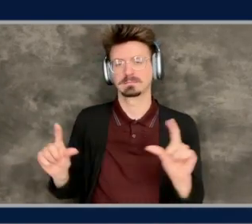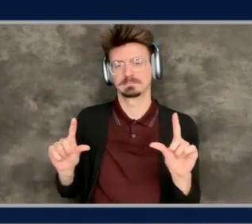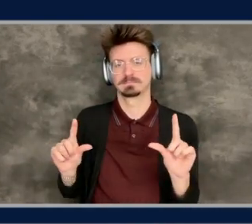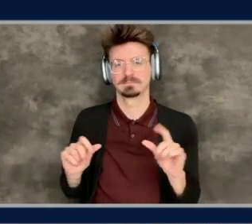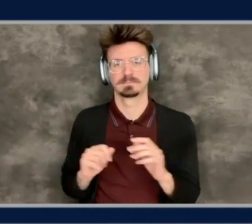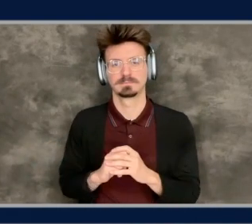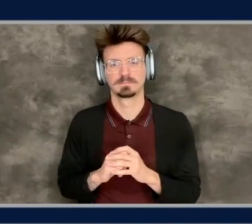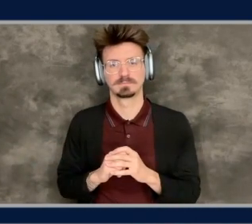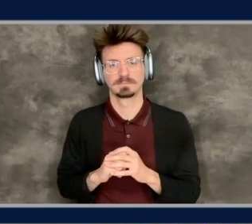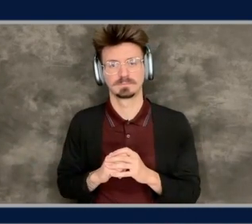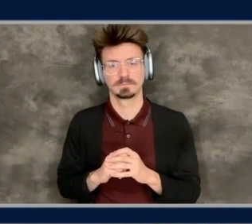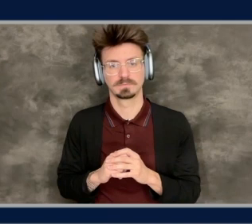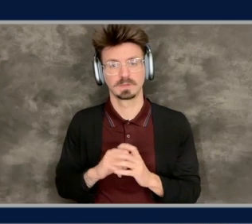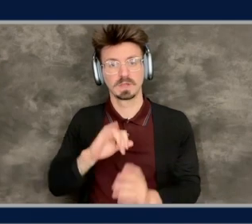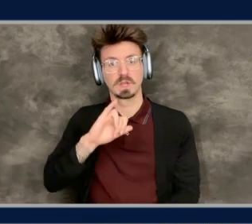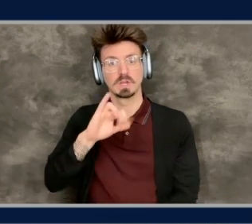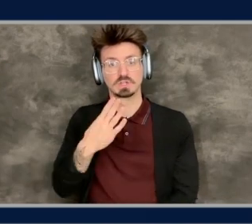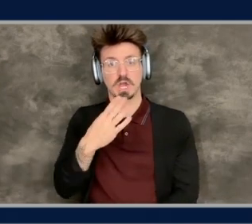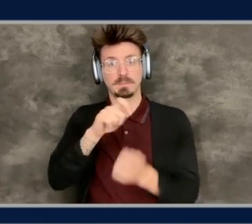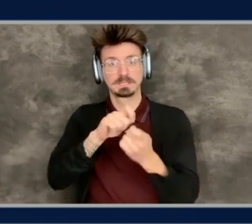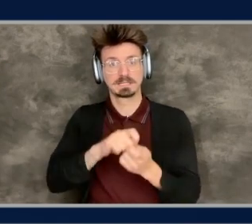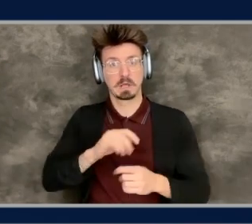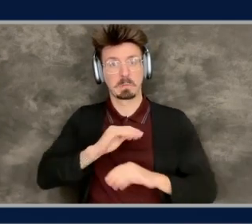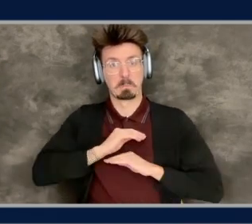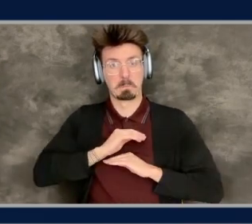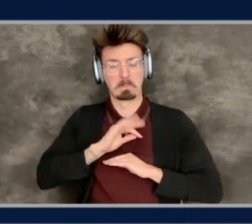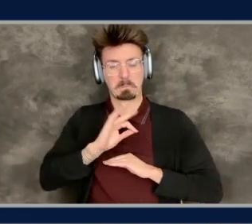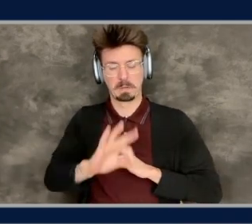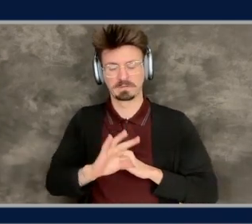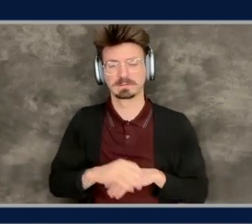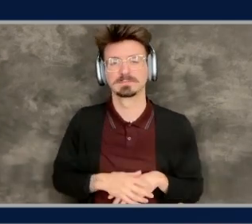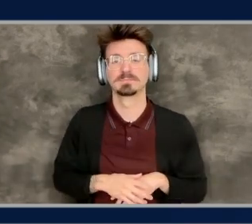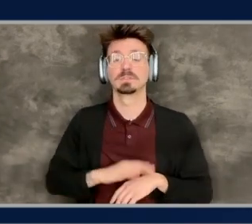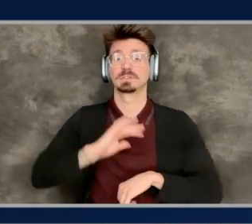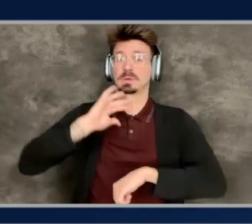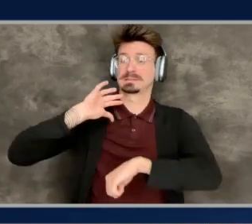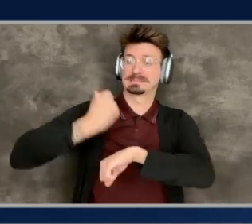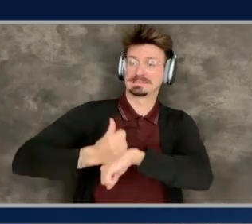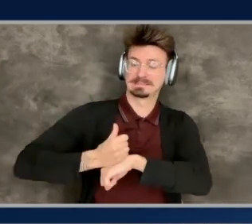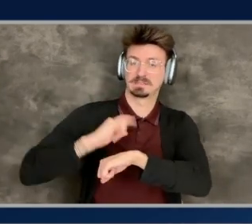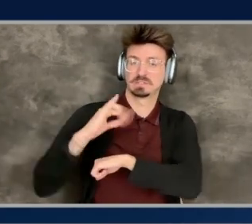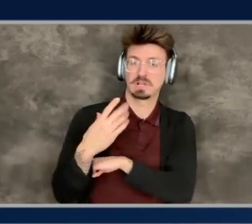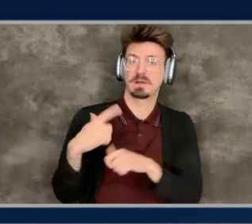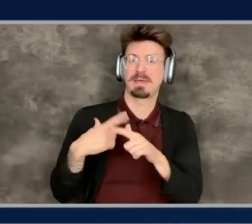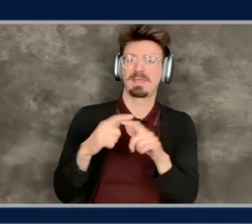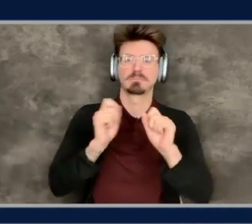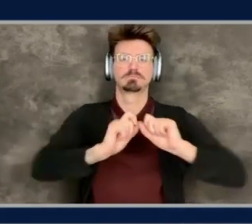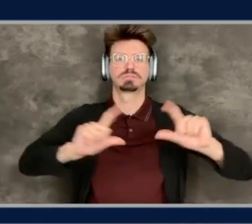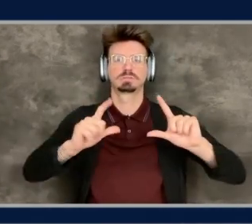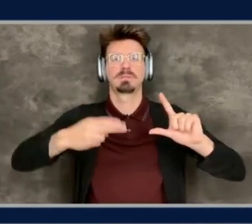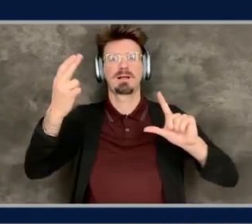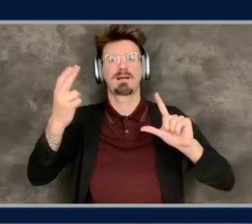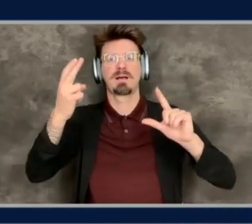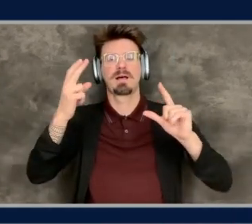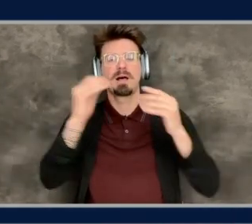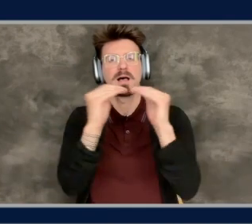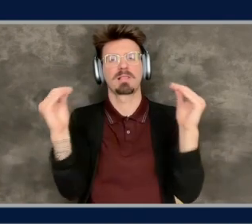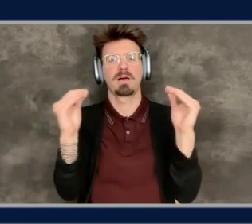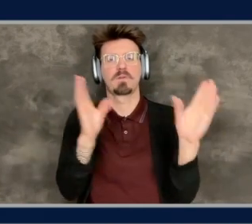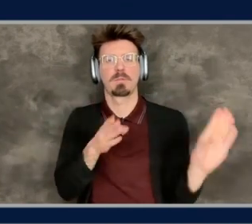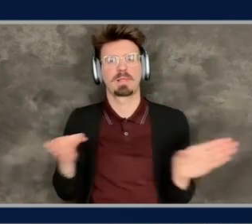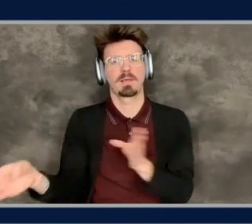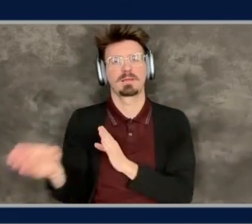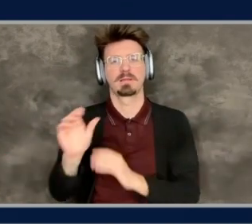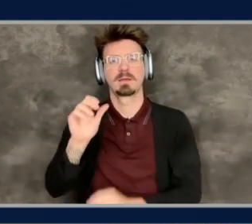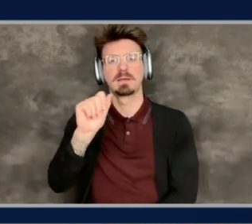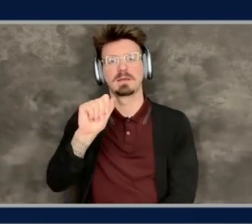job details. Right. So once you create a job, what you get is like a high-level plan of this is what, you know, like Amazon Q developer is going to do. Oh,